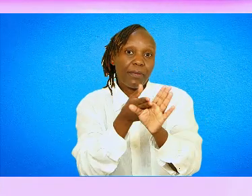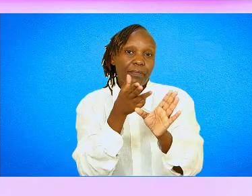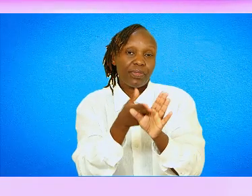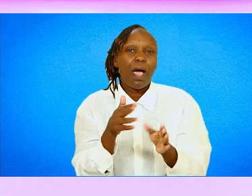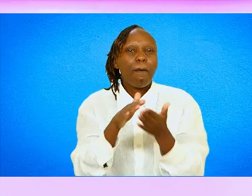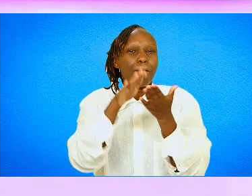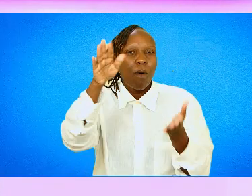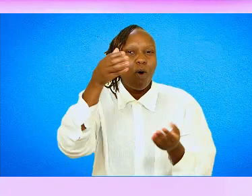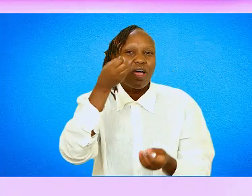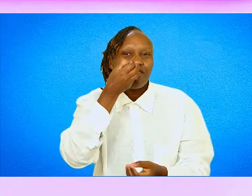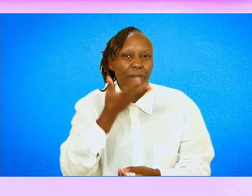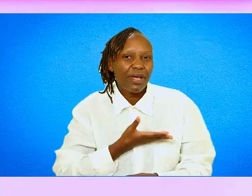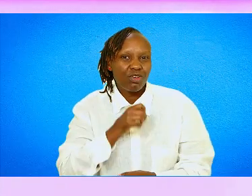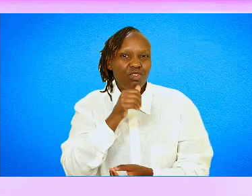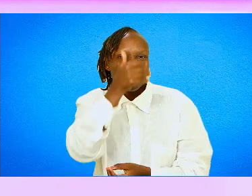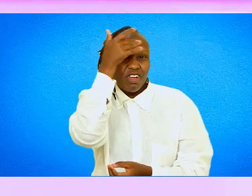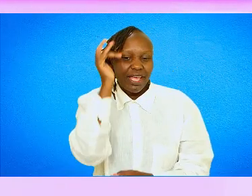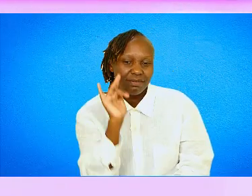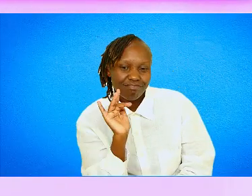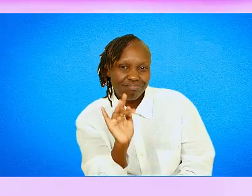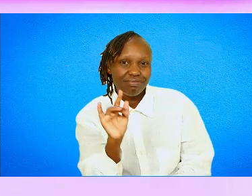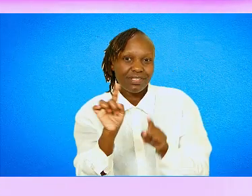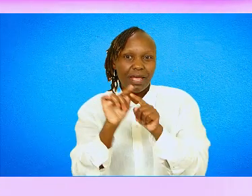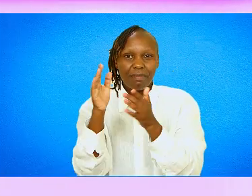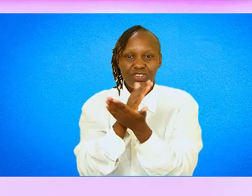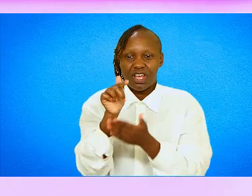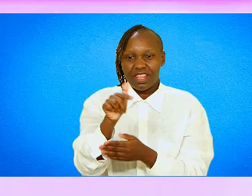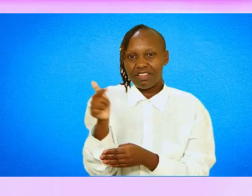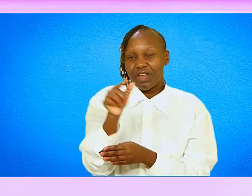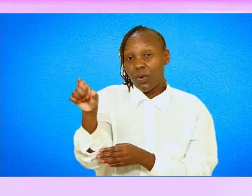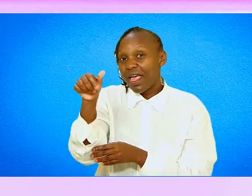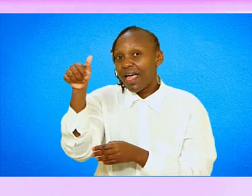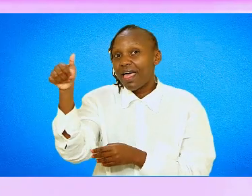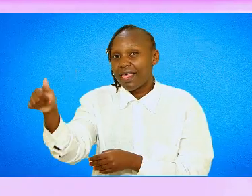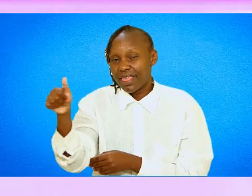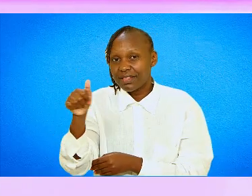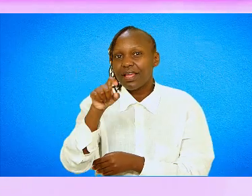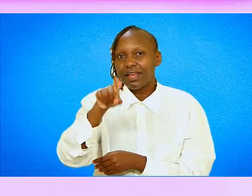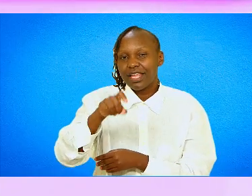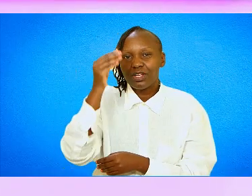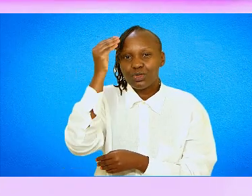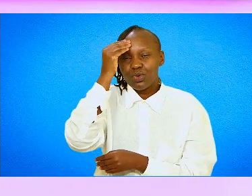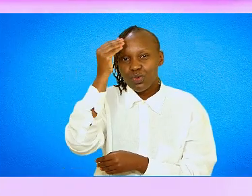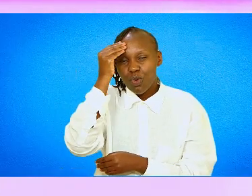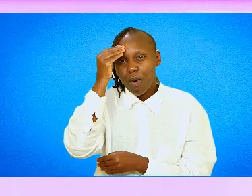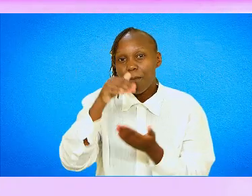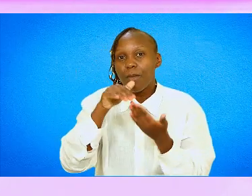more insights, don't forget to subscribe and share this video with others who want to learn about